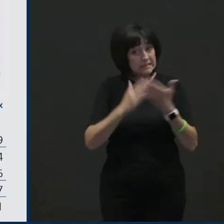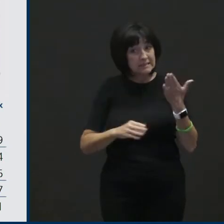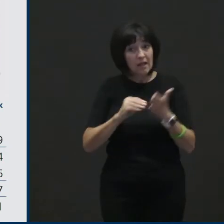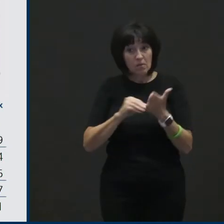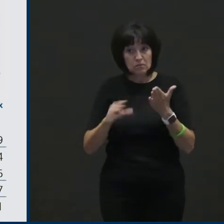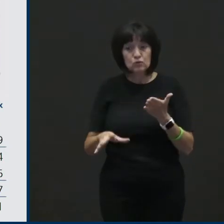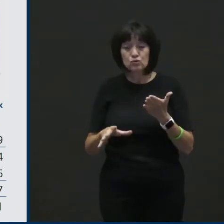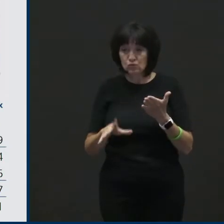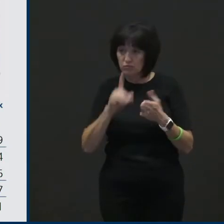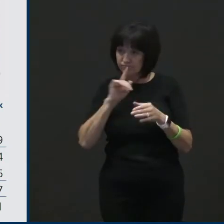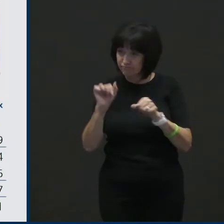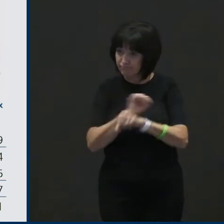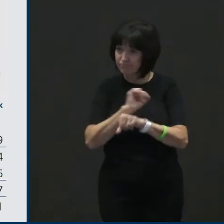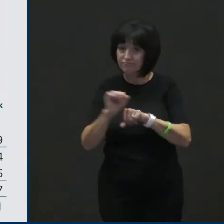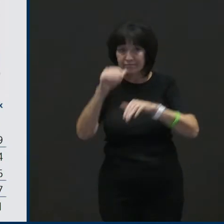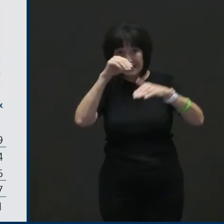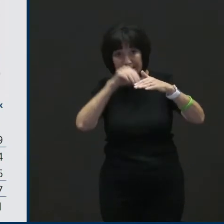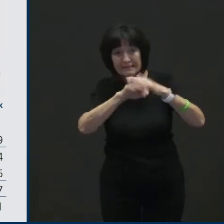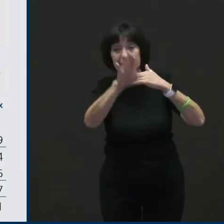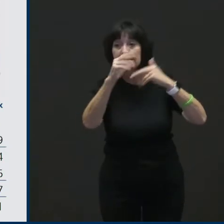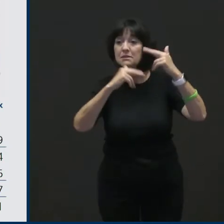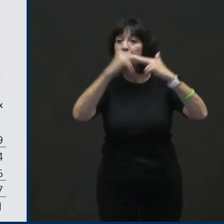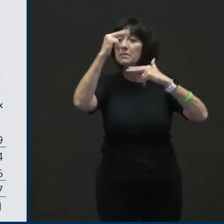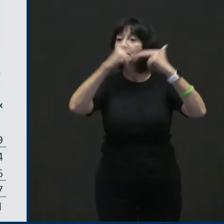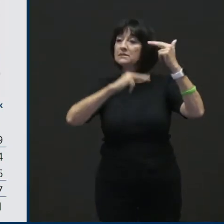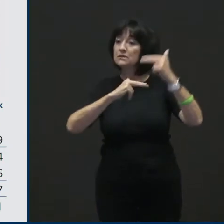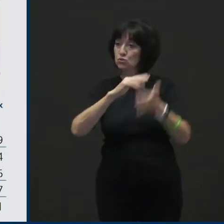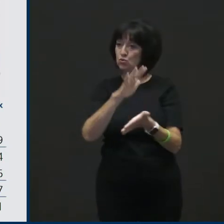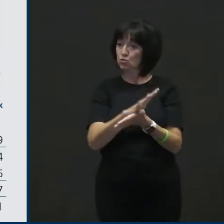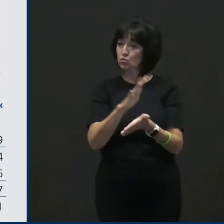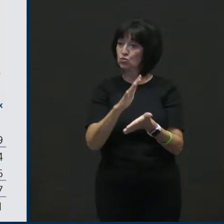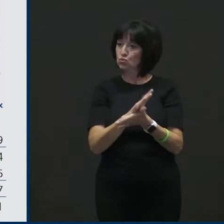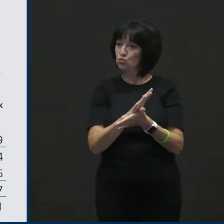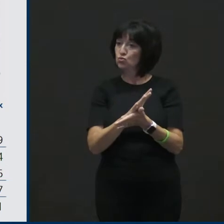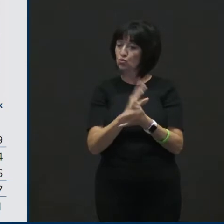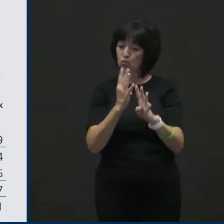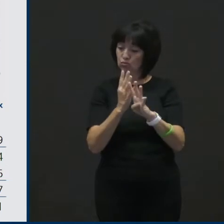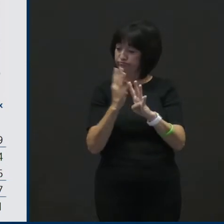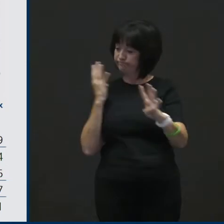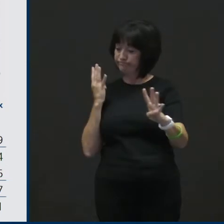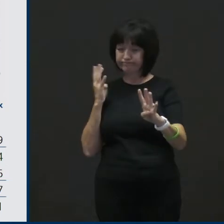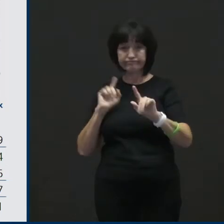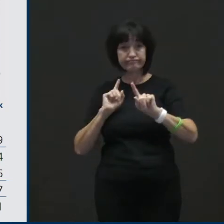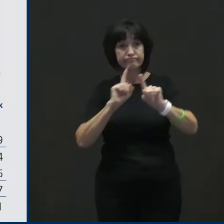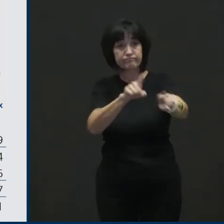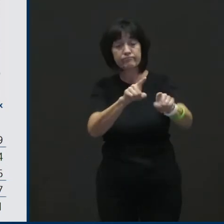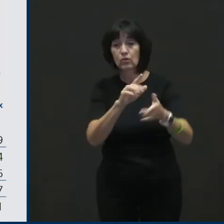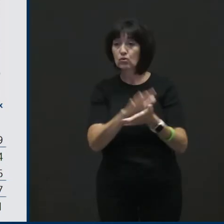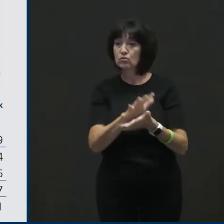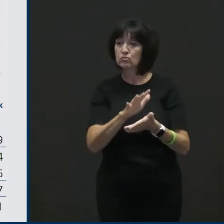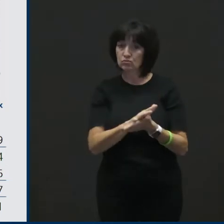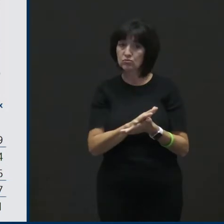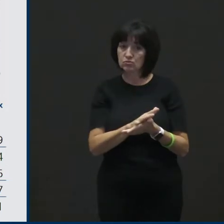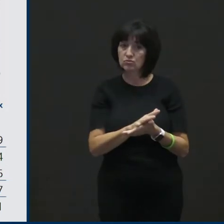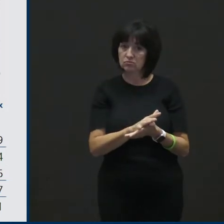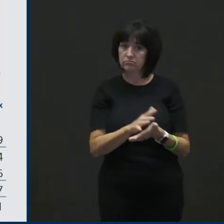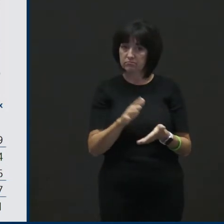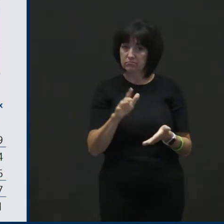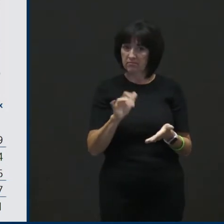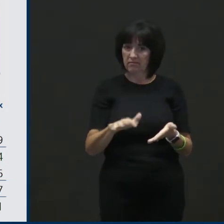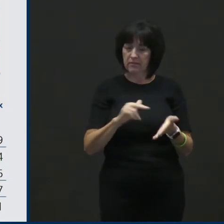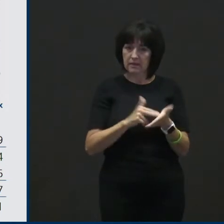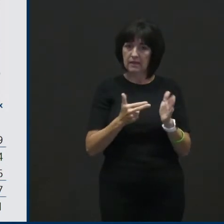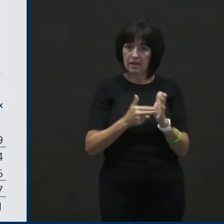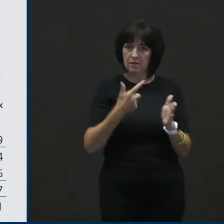soon, some have already, we felt it was pertinent to really help protect all kids and all teachers in these